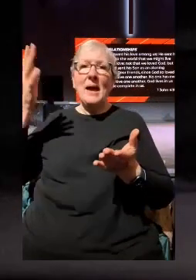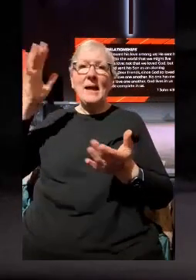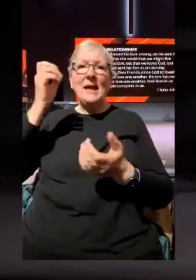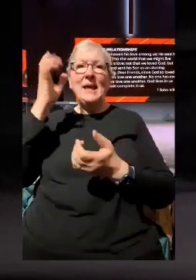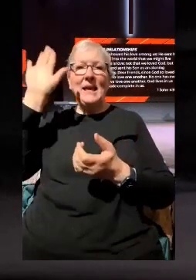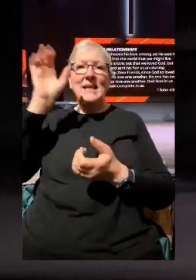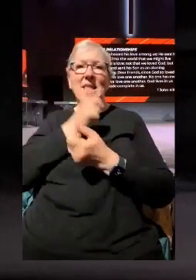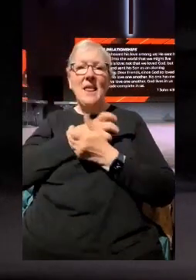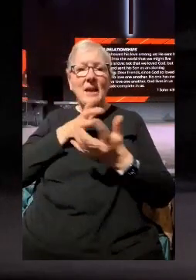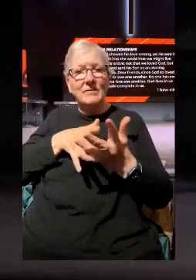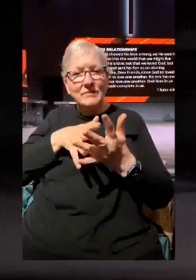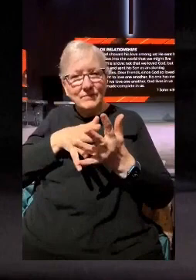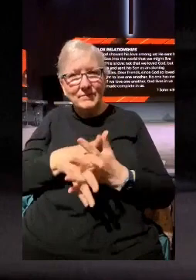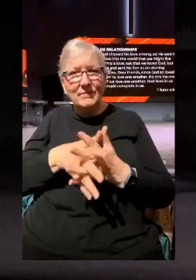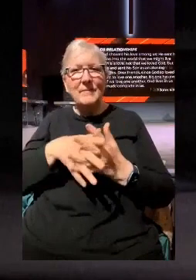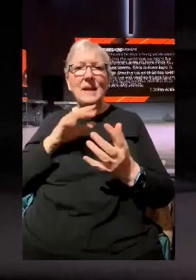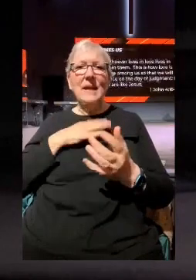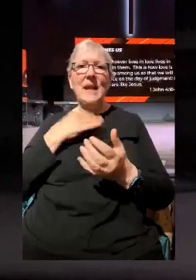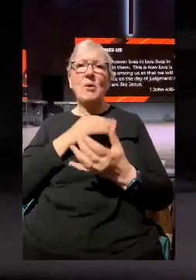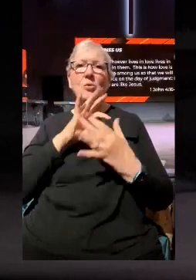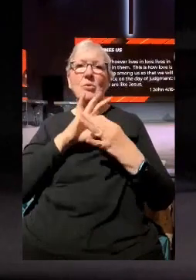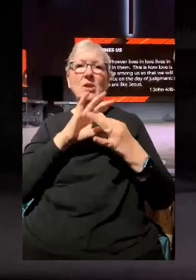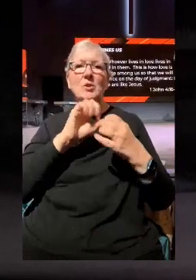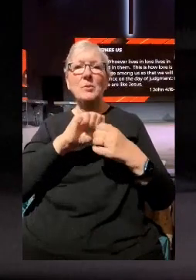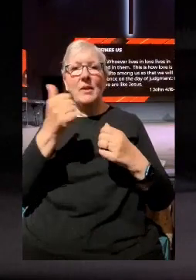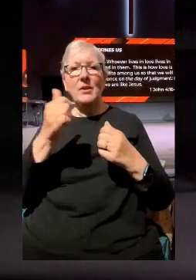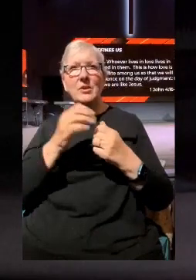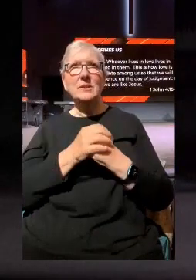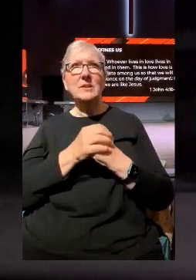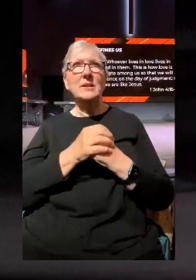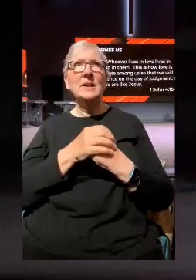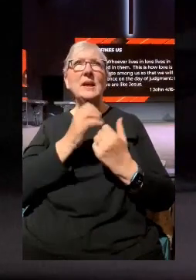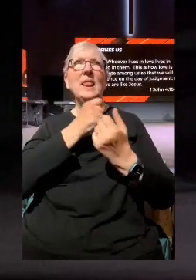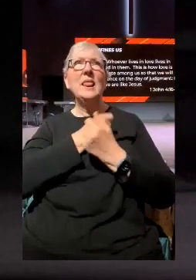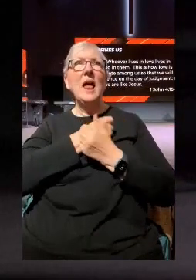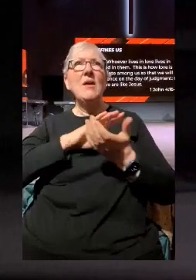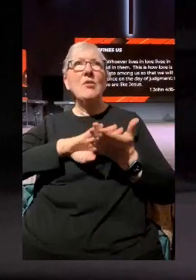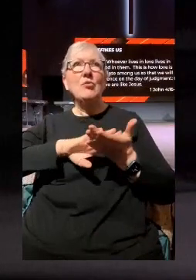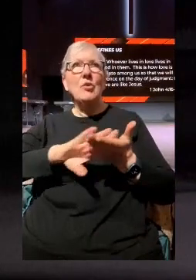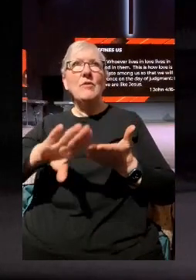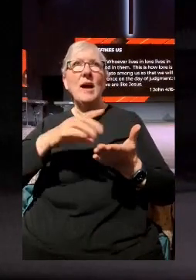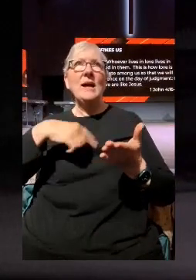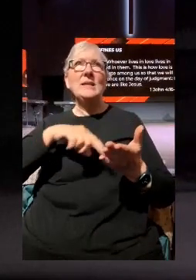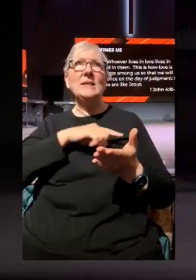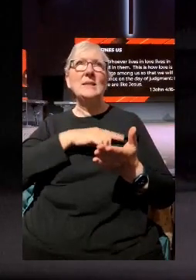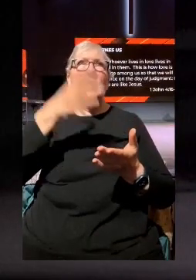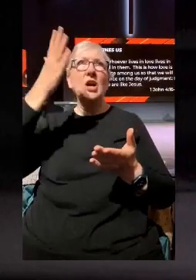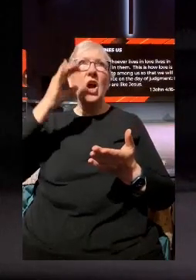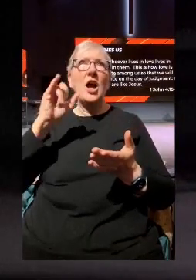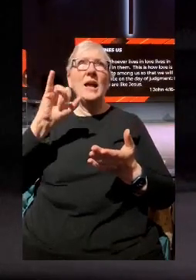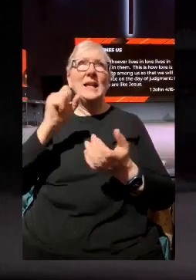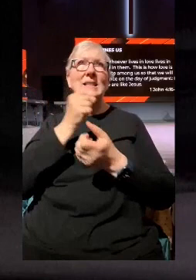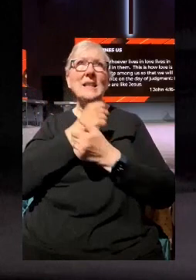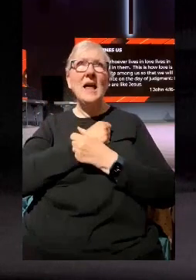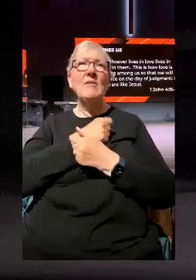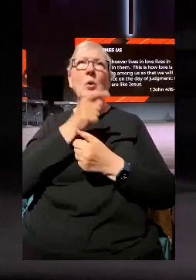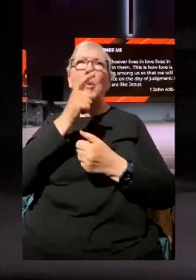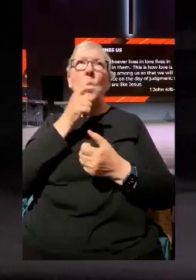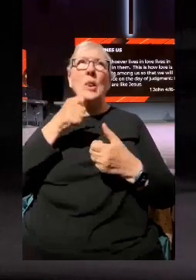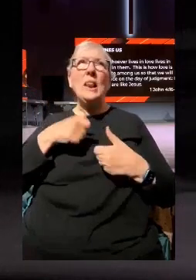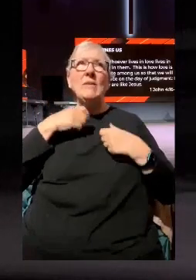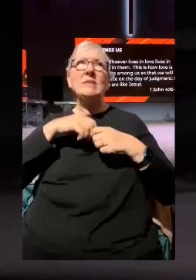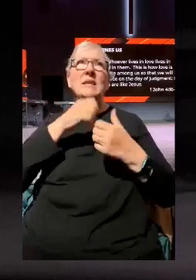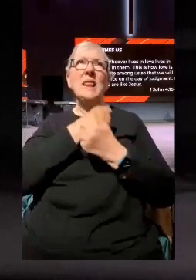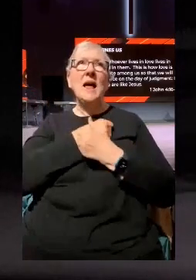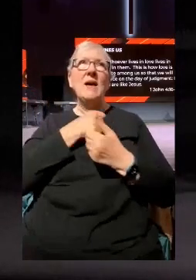others. Love refines us. God is love. Whoever lives in love lives in God, and God in